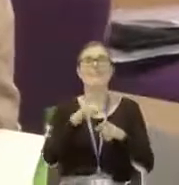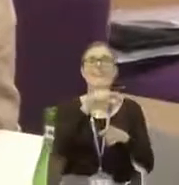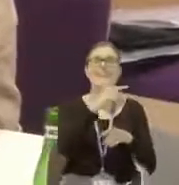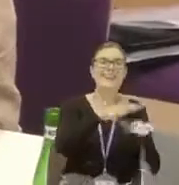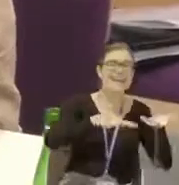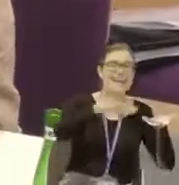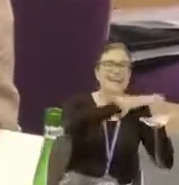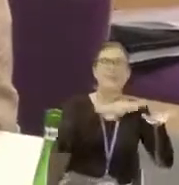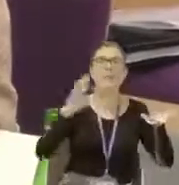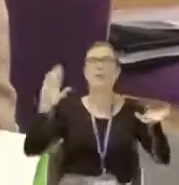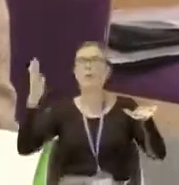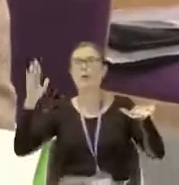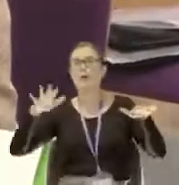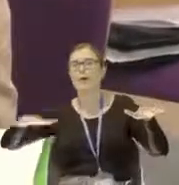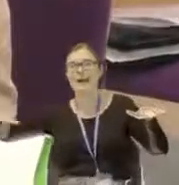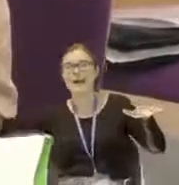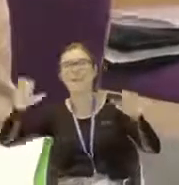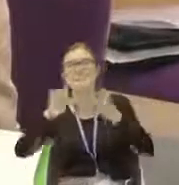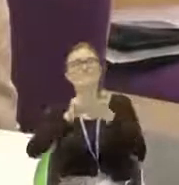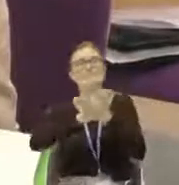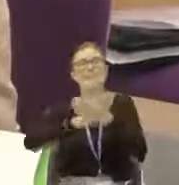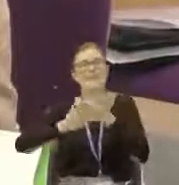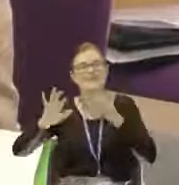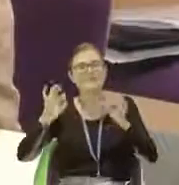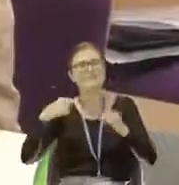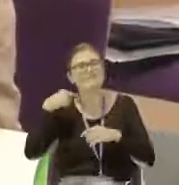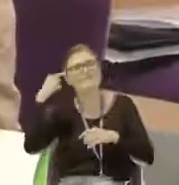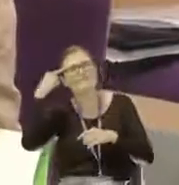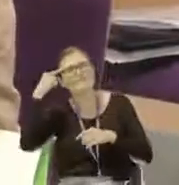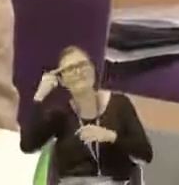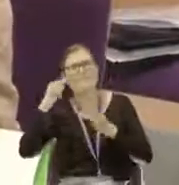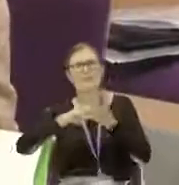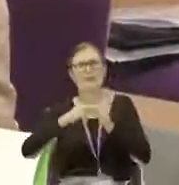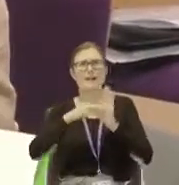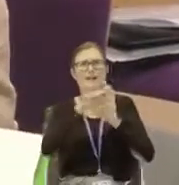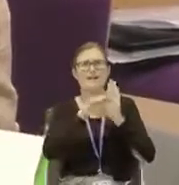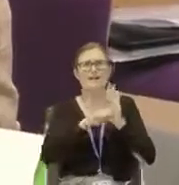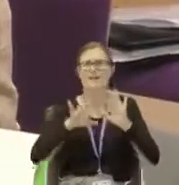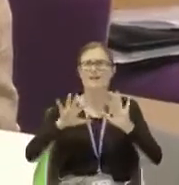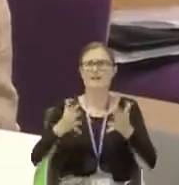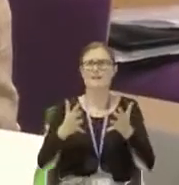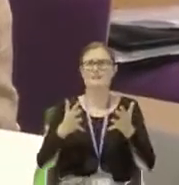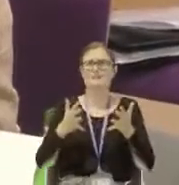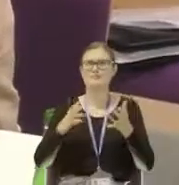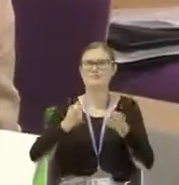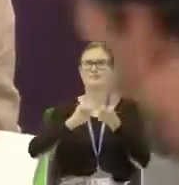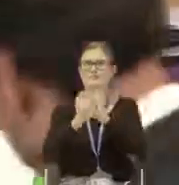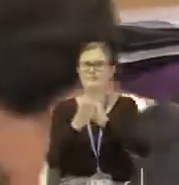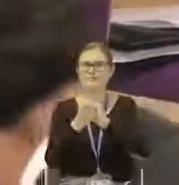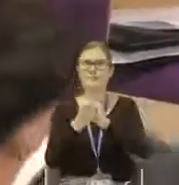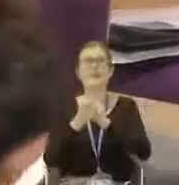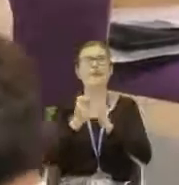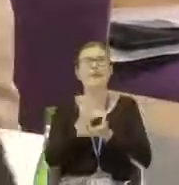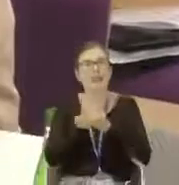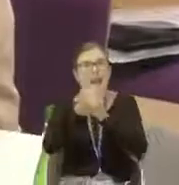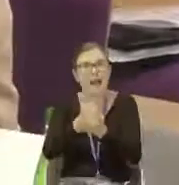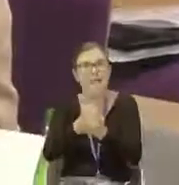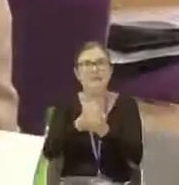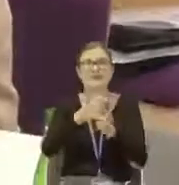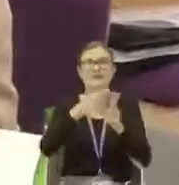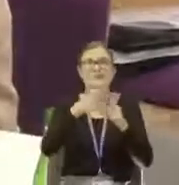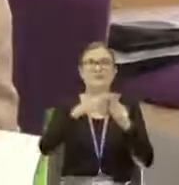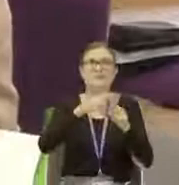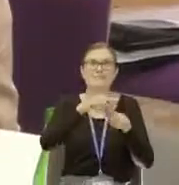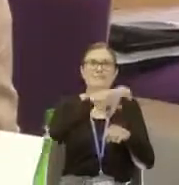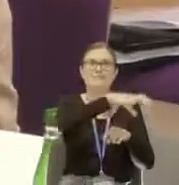plans in order to help all these coastal cities into strengthening ourselves and preventing the